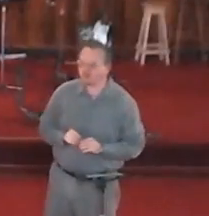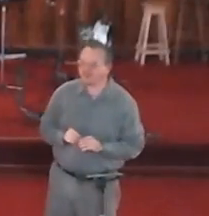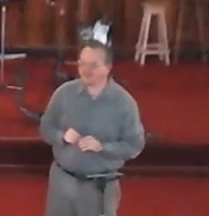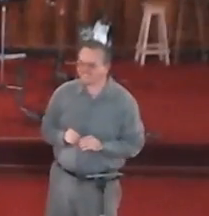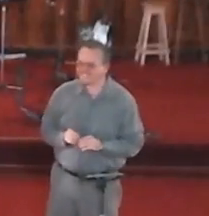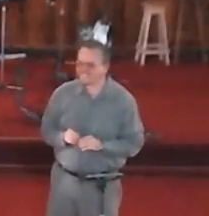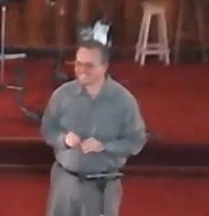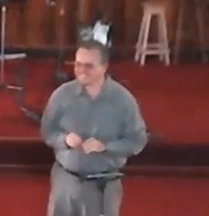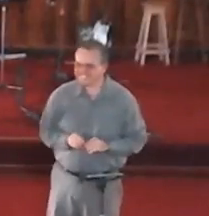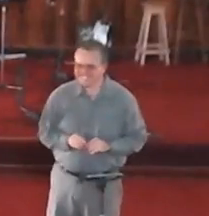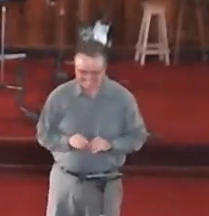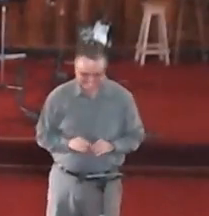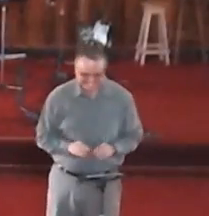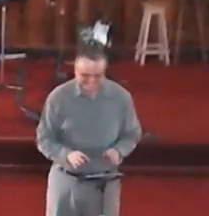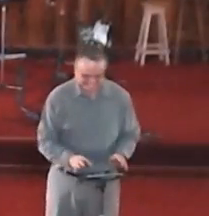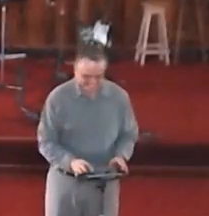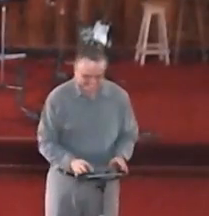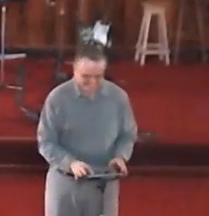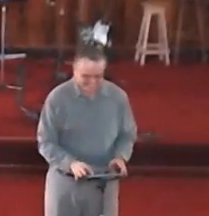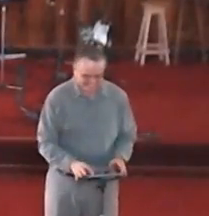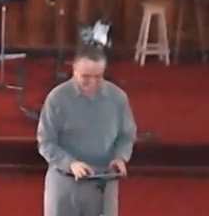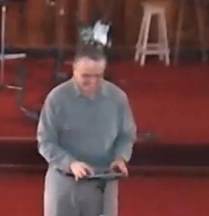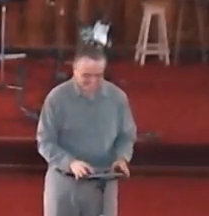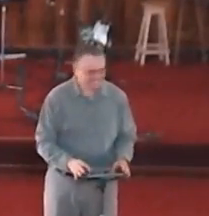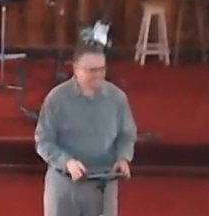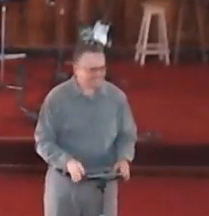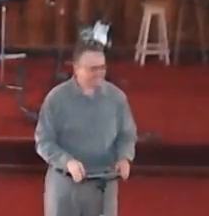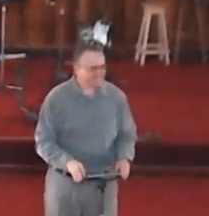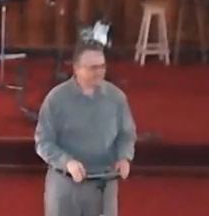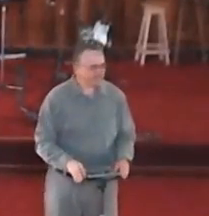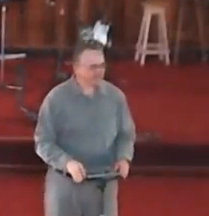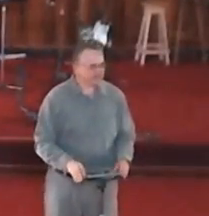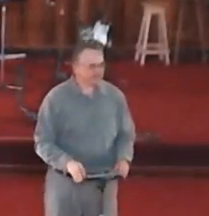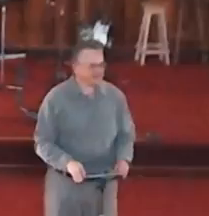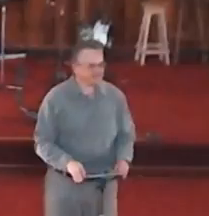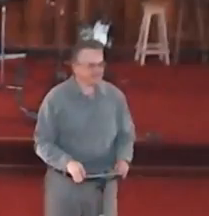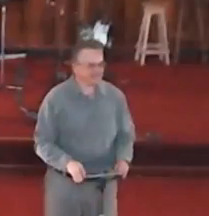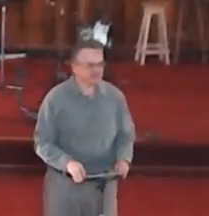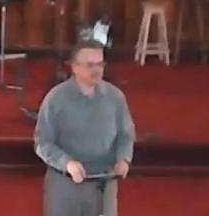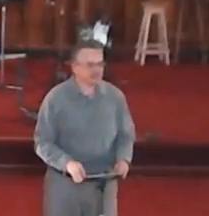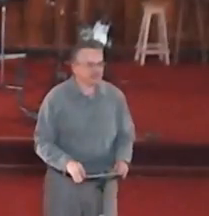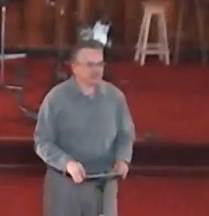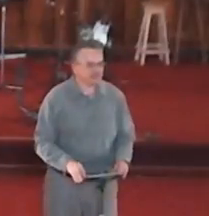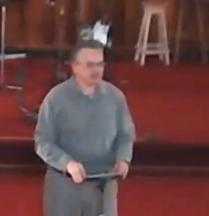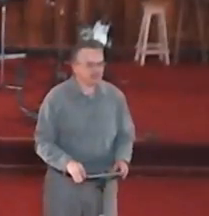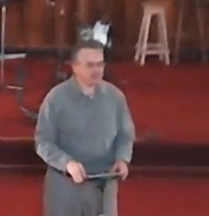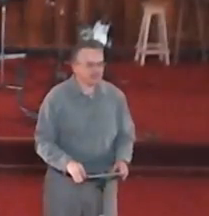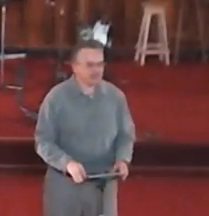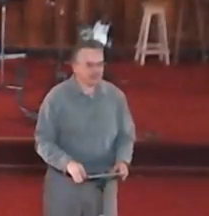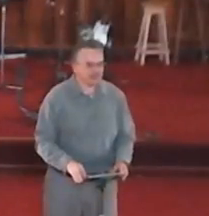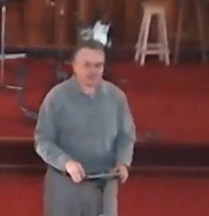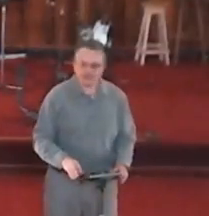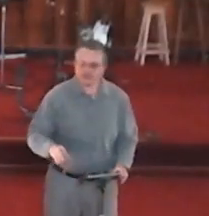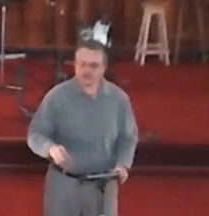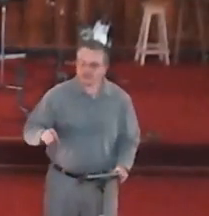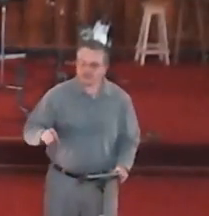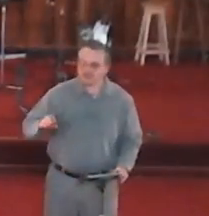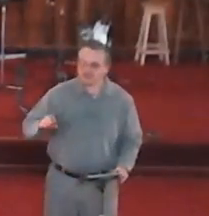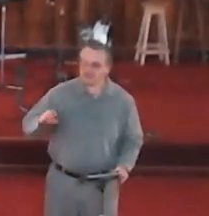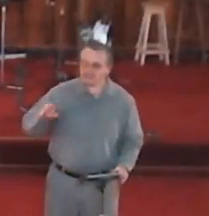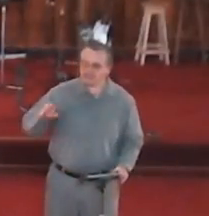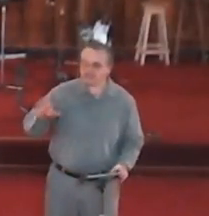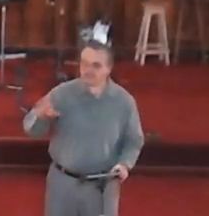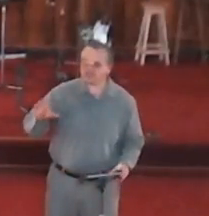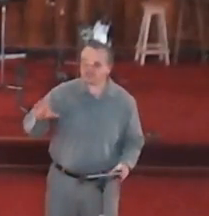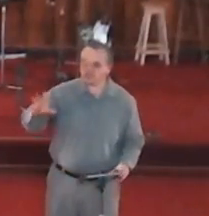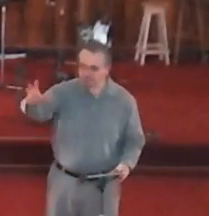a ocupar. That tells me something about mission teams. You don't just figure out 2 people who have nothing better to do and you can't figure out how to keep them happy, so you send them off on a mission.